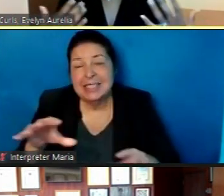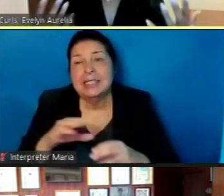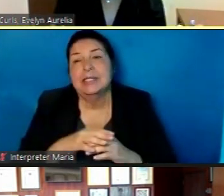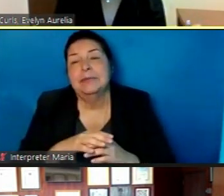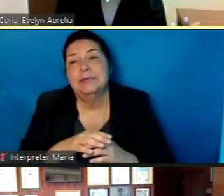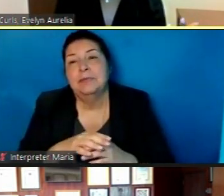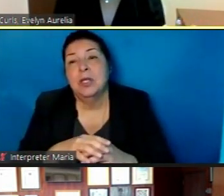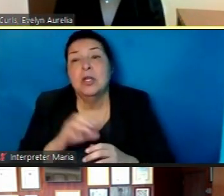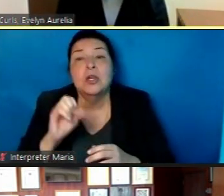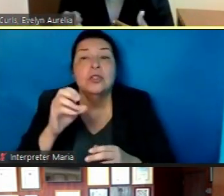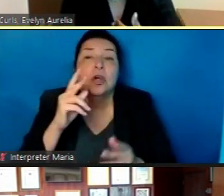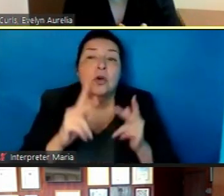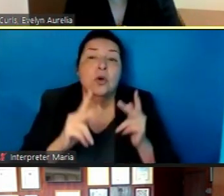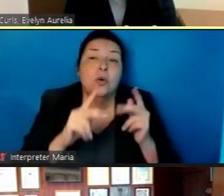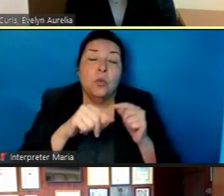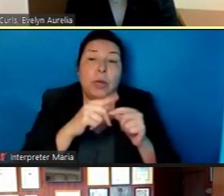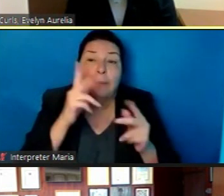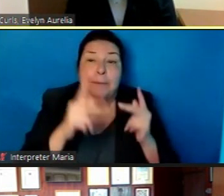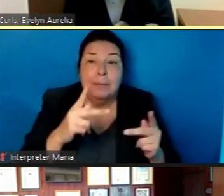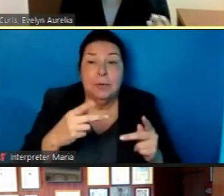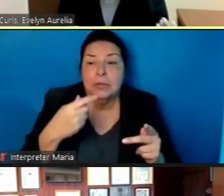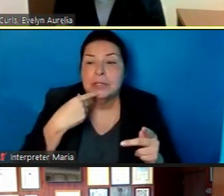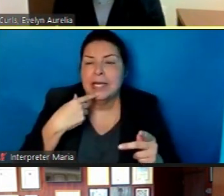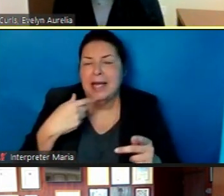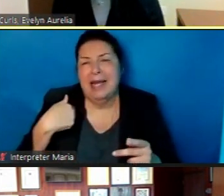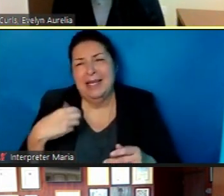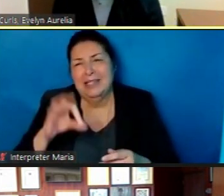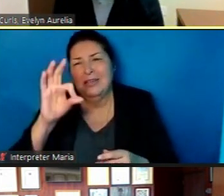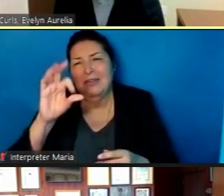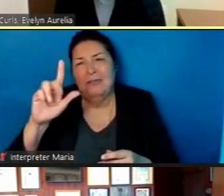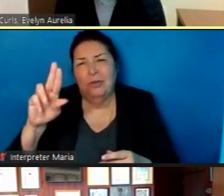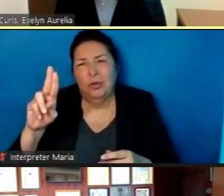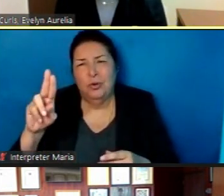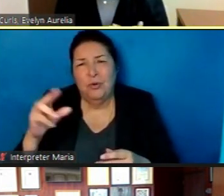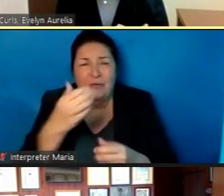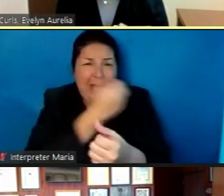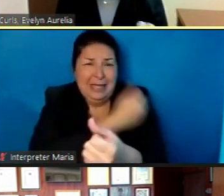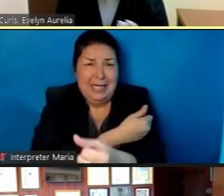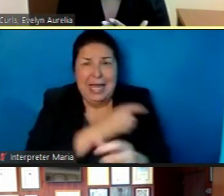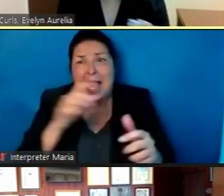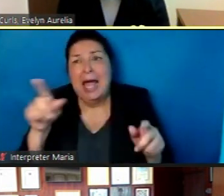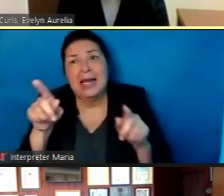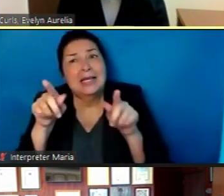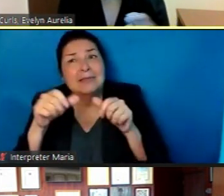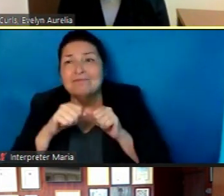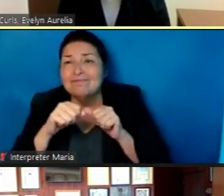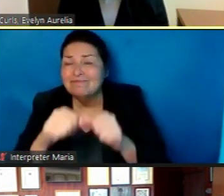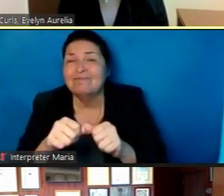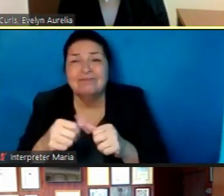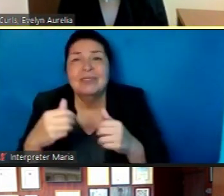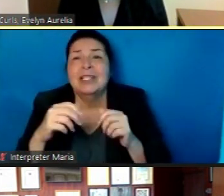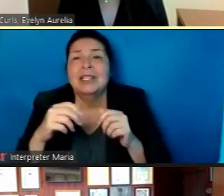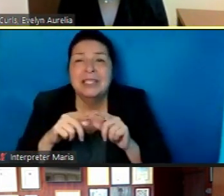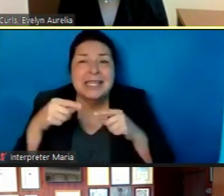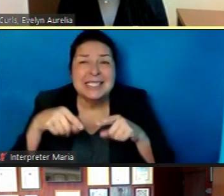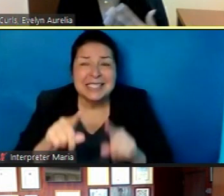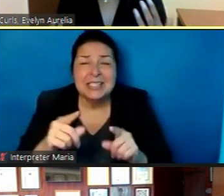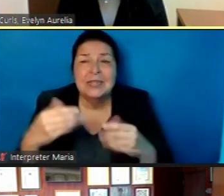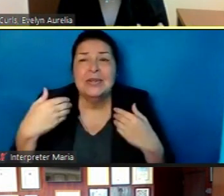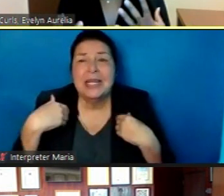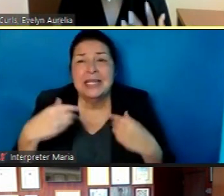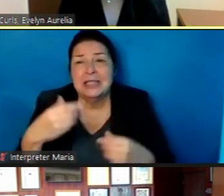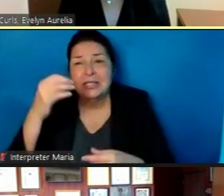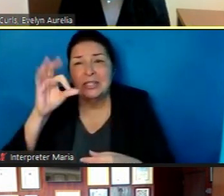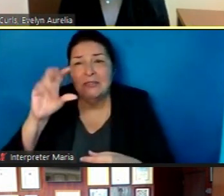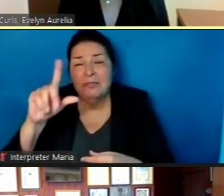And so when people are concerned about, well, I get the flu vaccine and then I get the flu still, well, that's because it's 48% effective. For